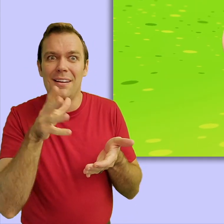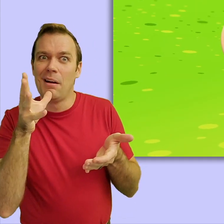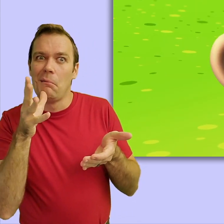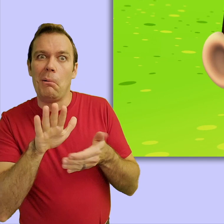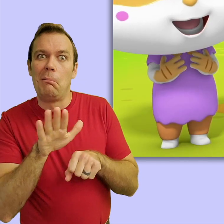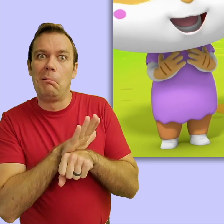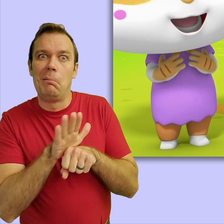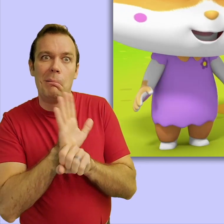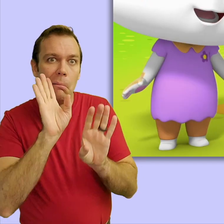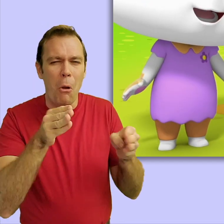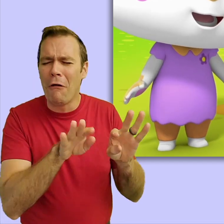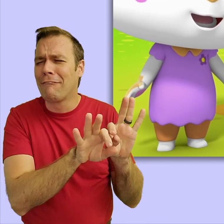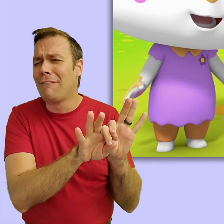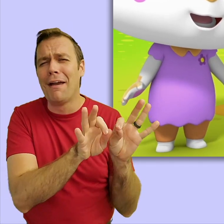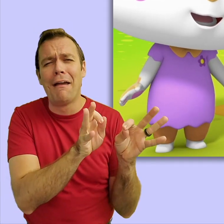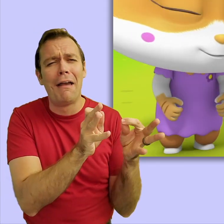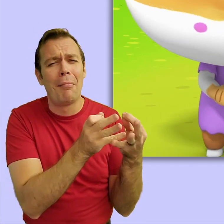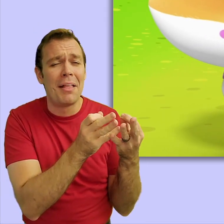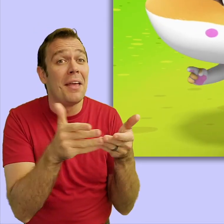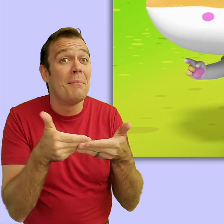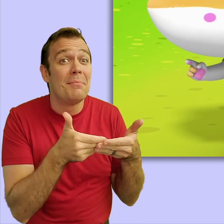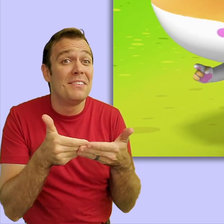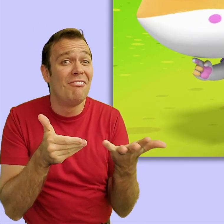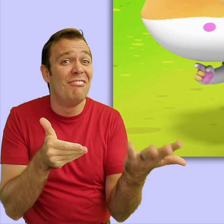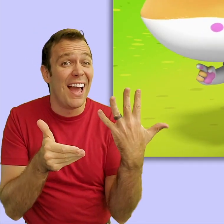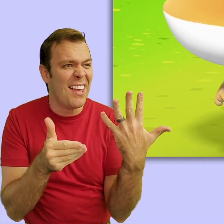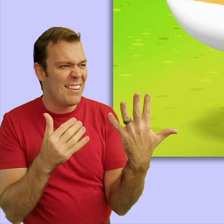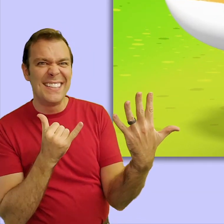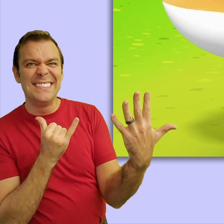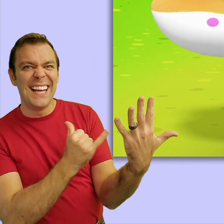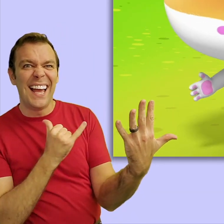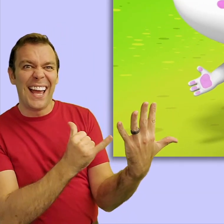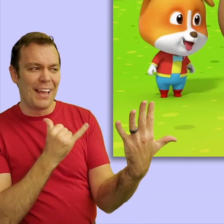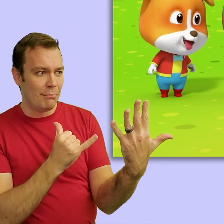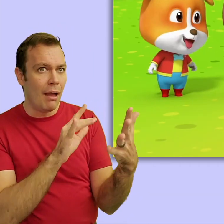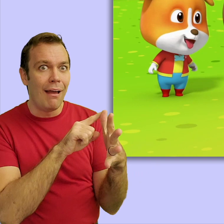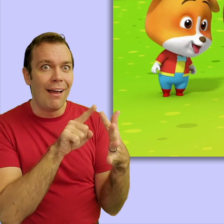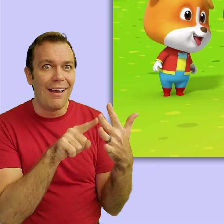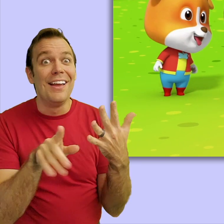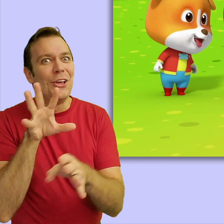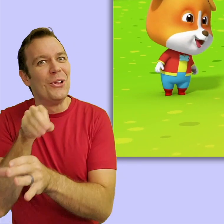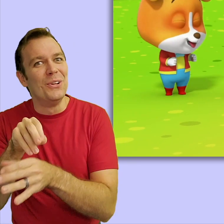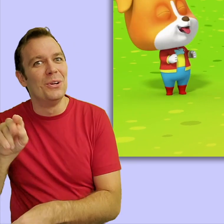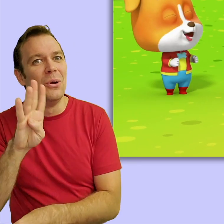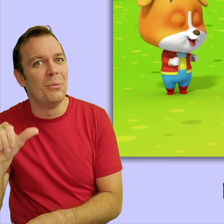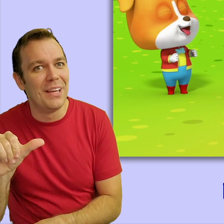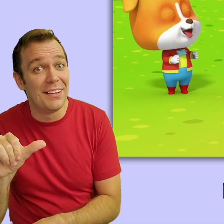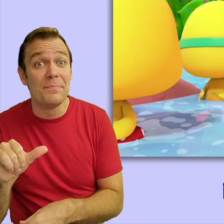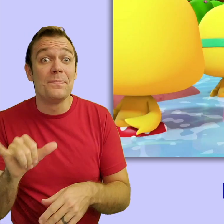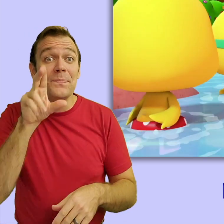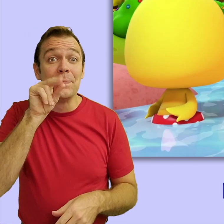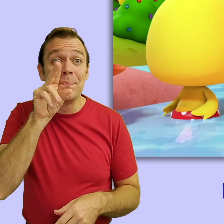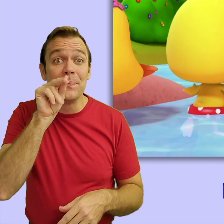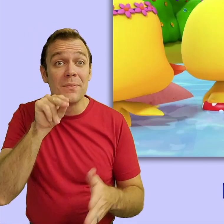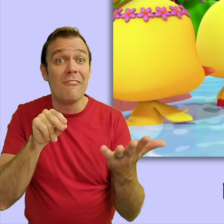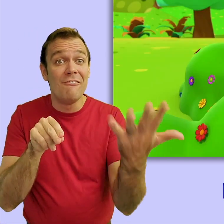Her hands full. It's a little family. There's five babies, just like us. Oh. If you count Toby.